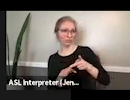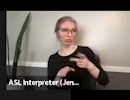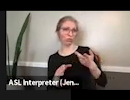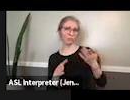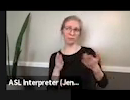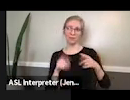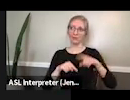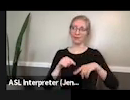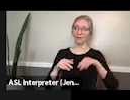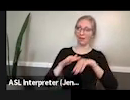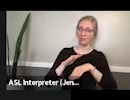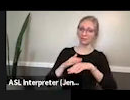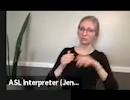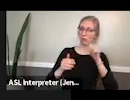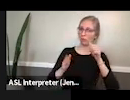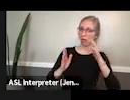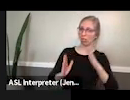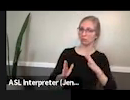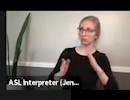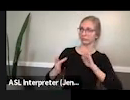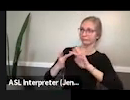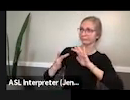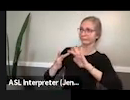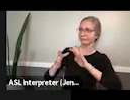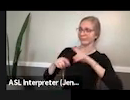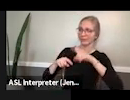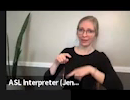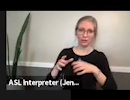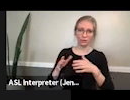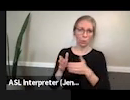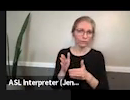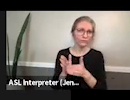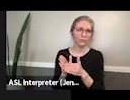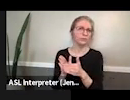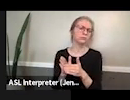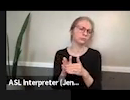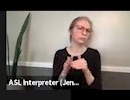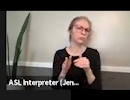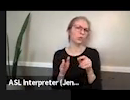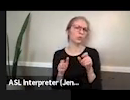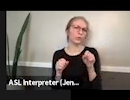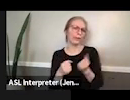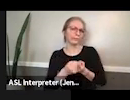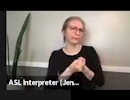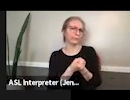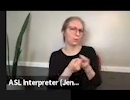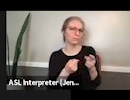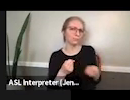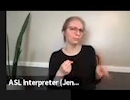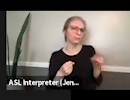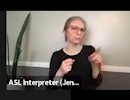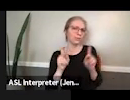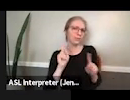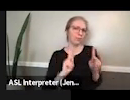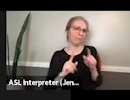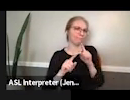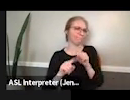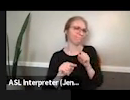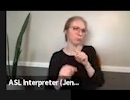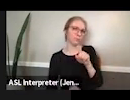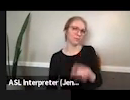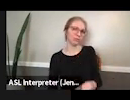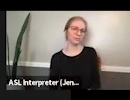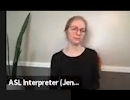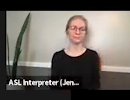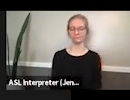to an audiologist as often as they would like, you have to help be able to support these people with answering questions.